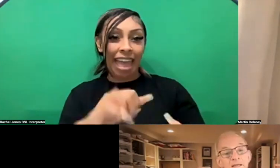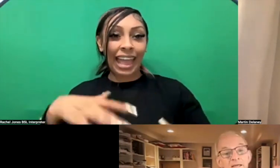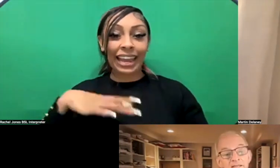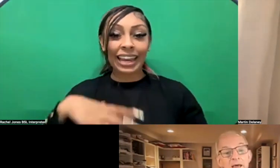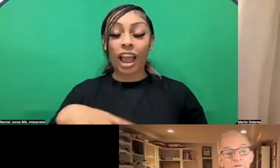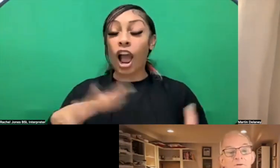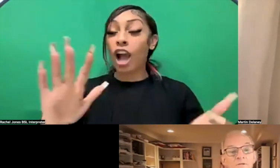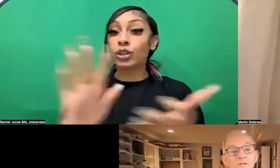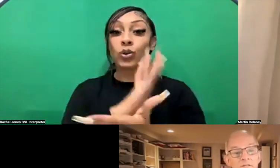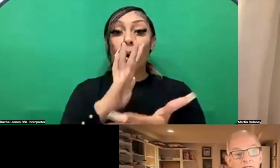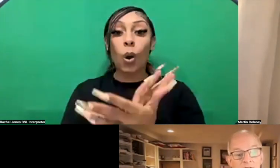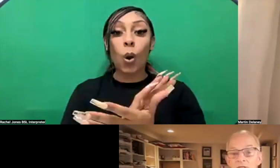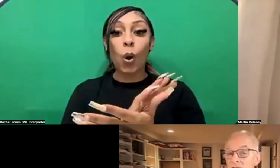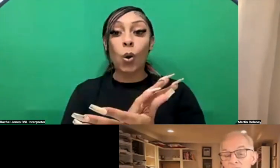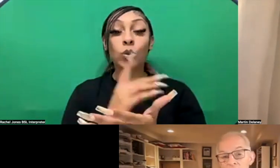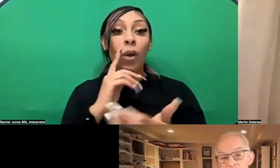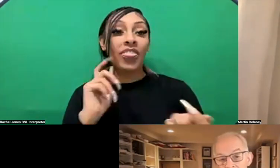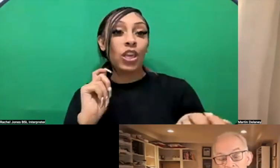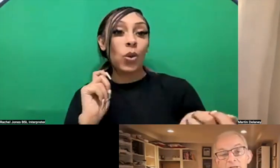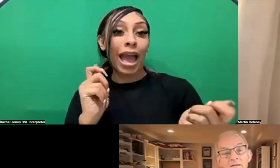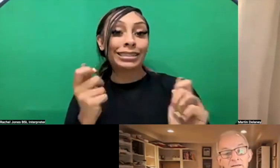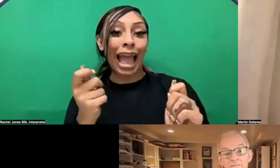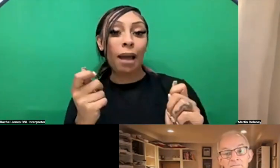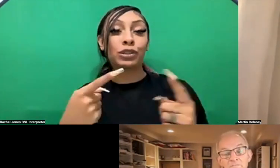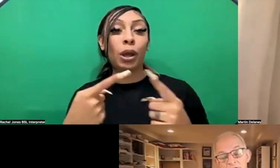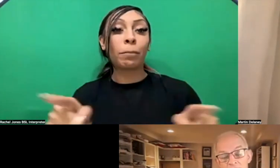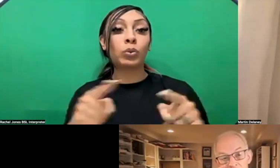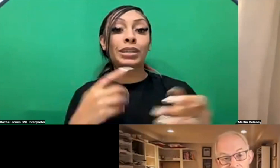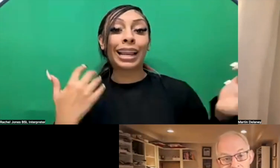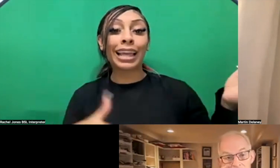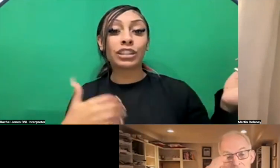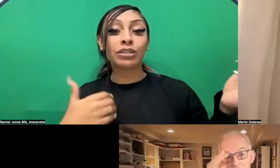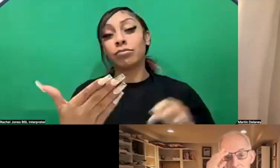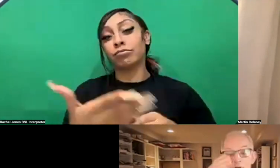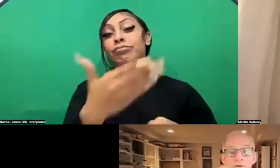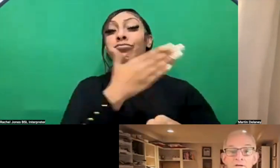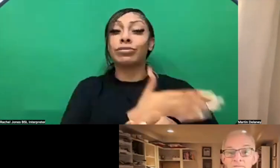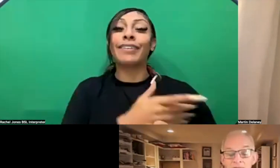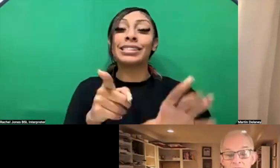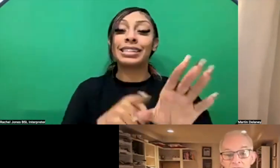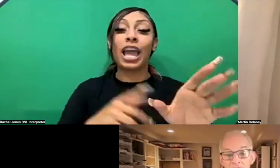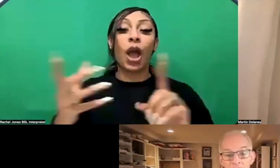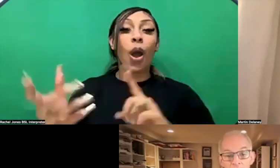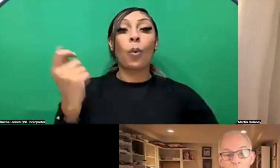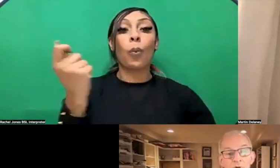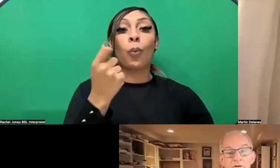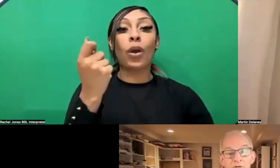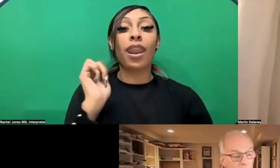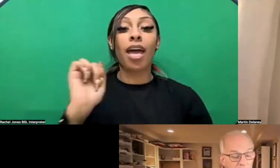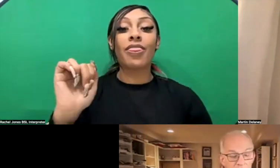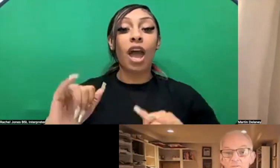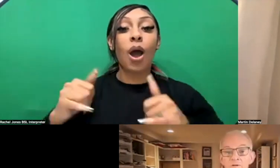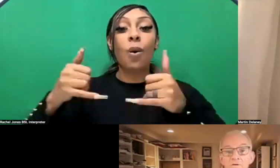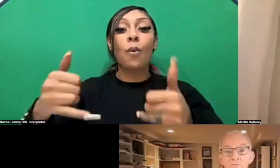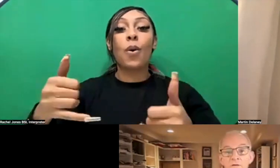playing adapted musical instruments. You know, for example, in previous years, winners of their award